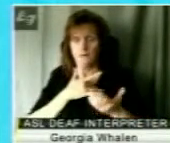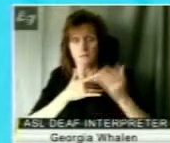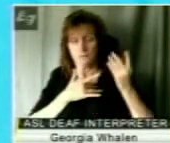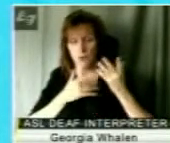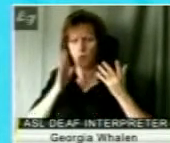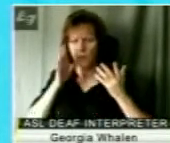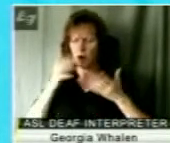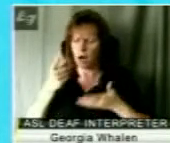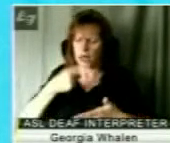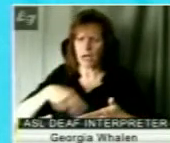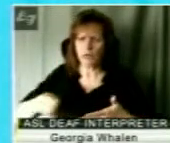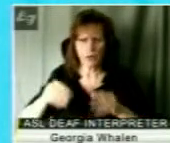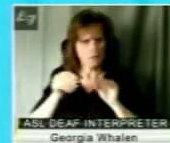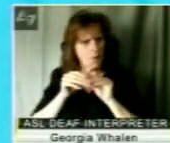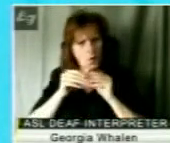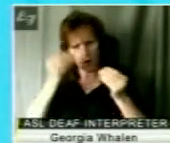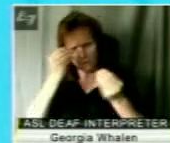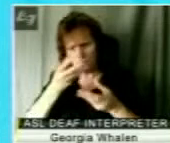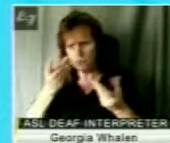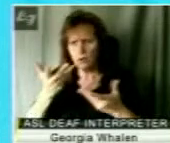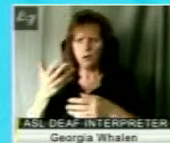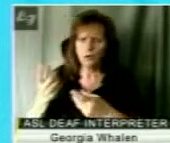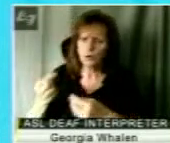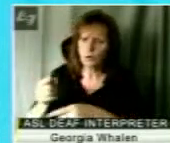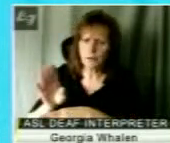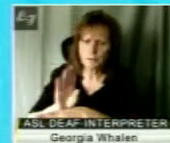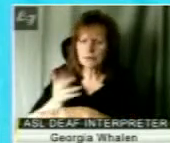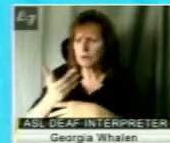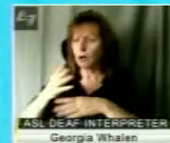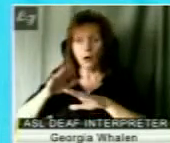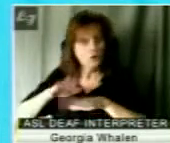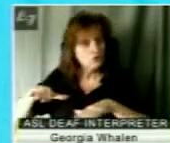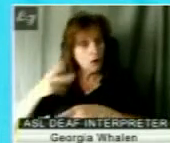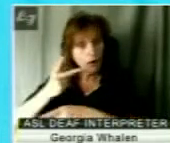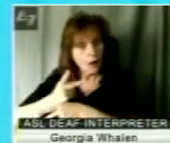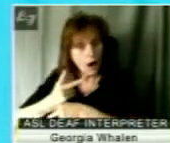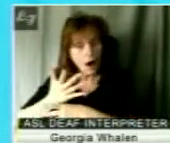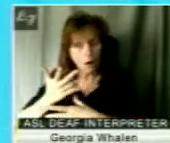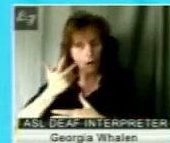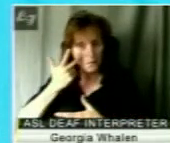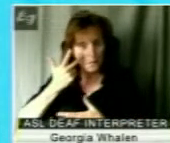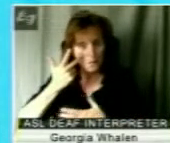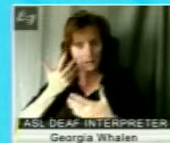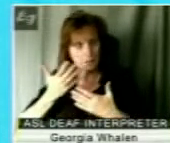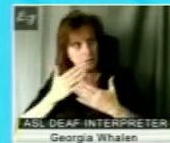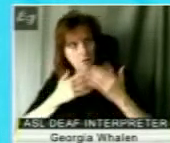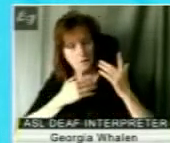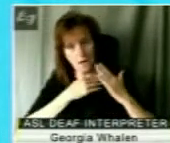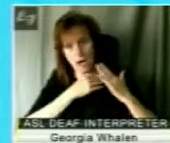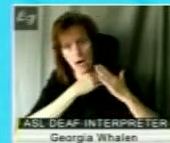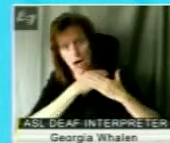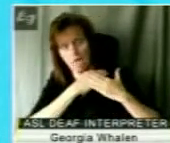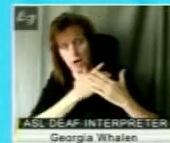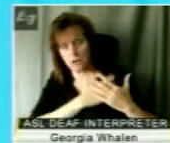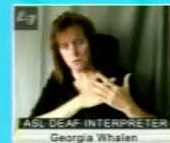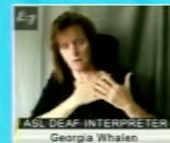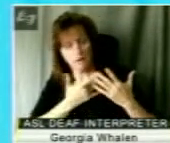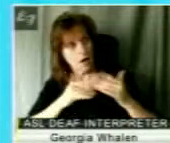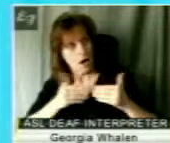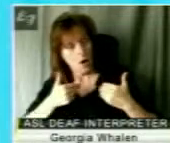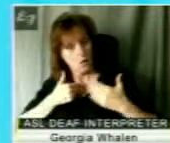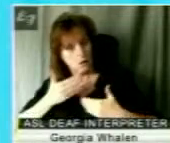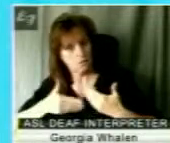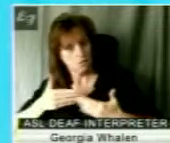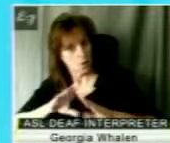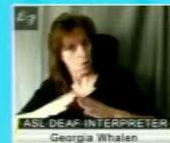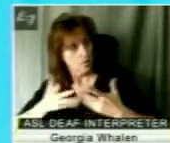how other businesses, and in particular, childcare, may be given some guidance, particular guidance about how to reopen safely. And this